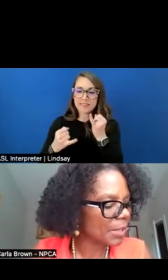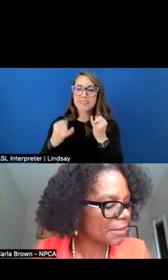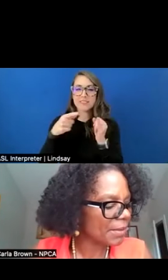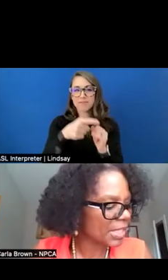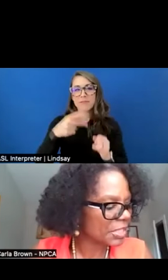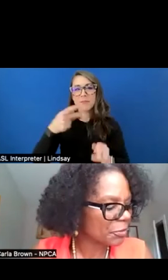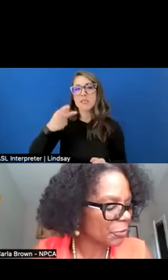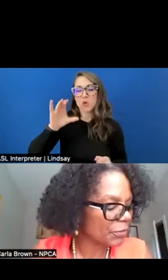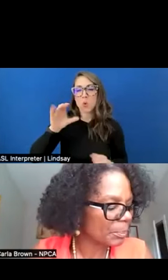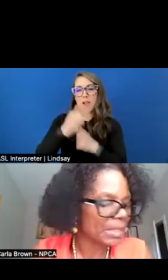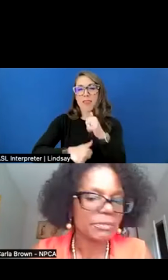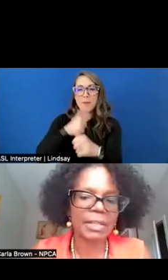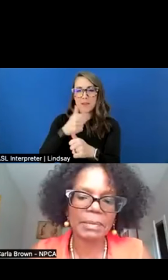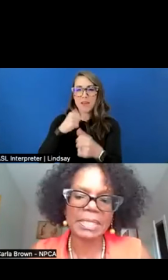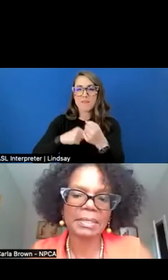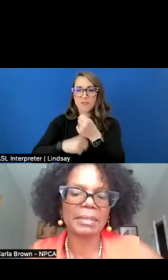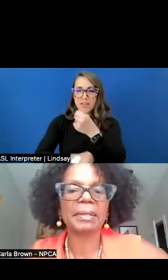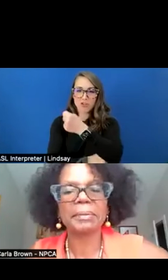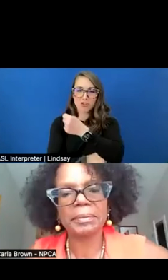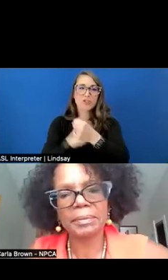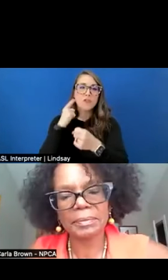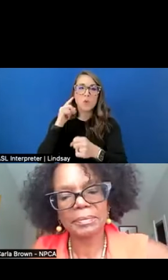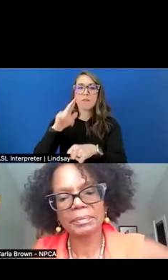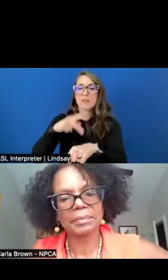Corps Alumni Foundation for Philippine Development.